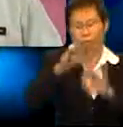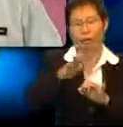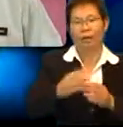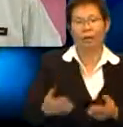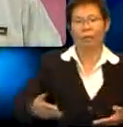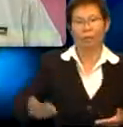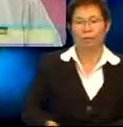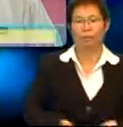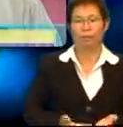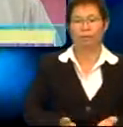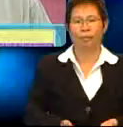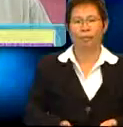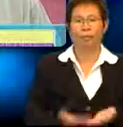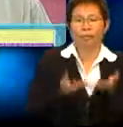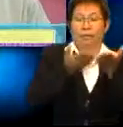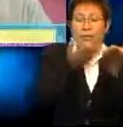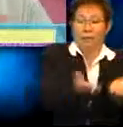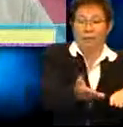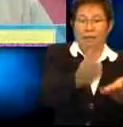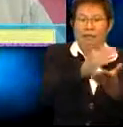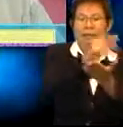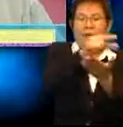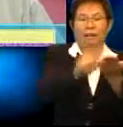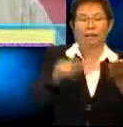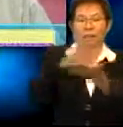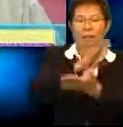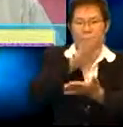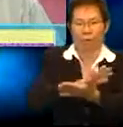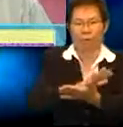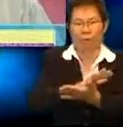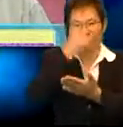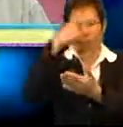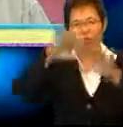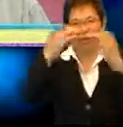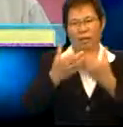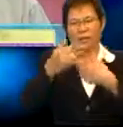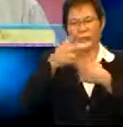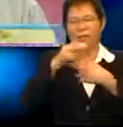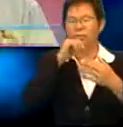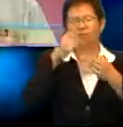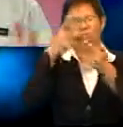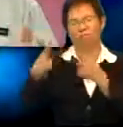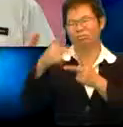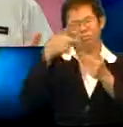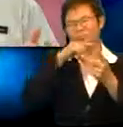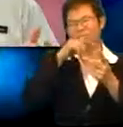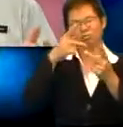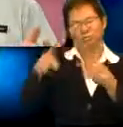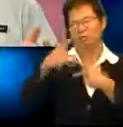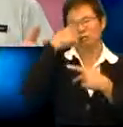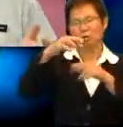Normally, data findings are presented on graph papers, which are not practical for a classroom